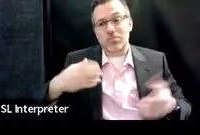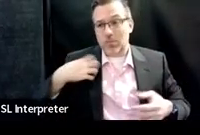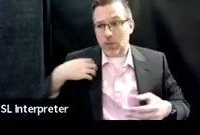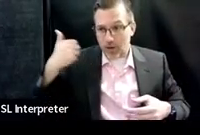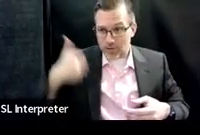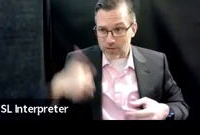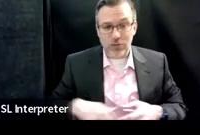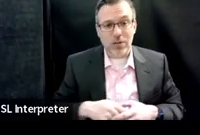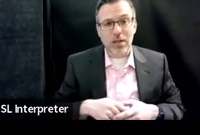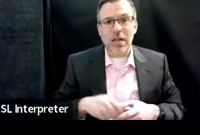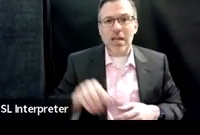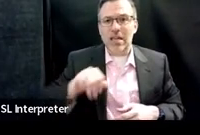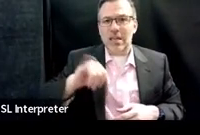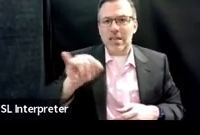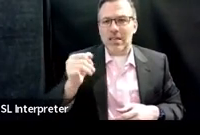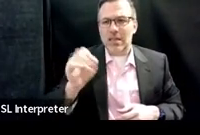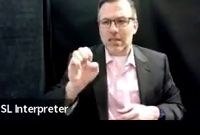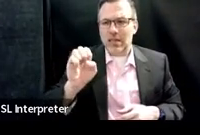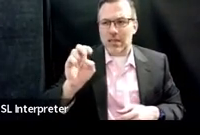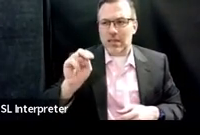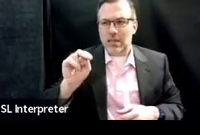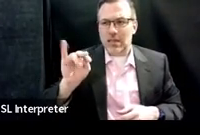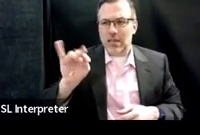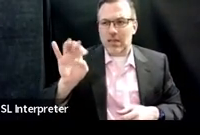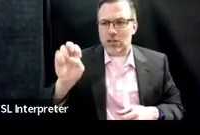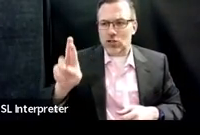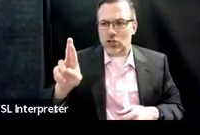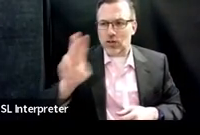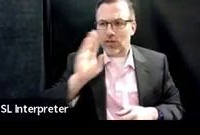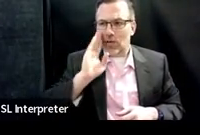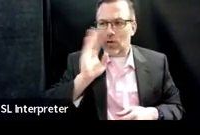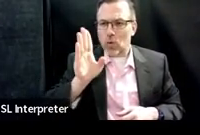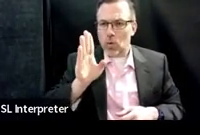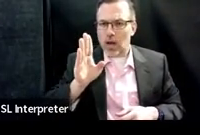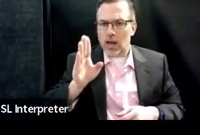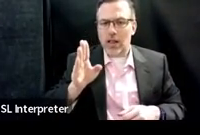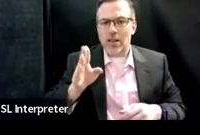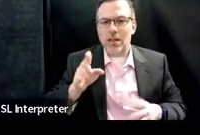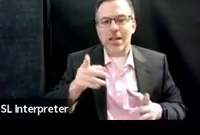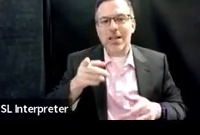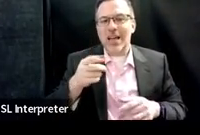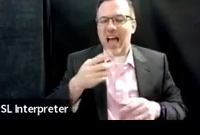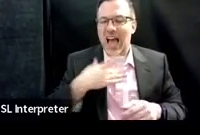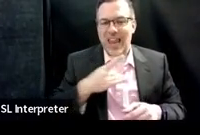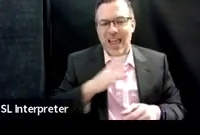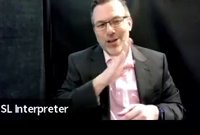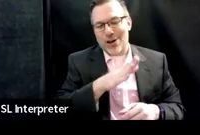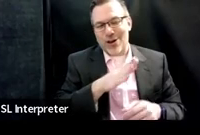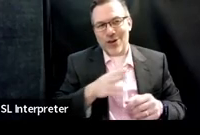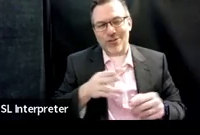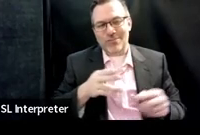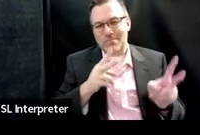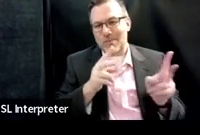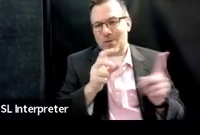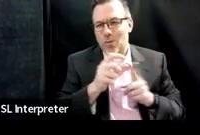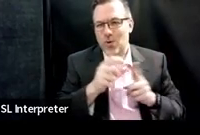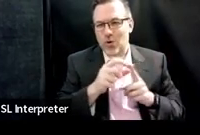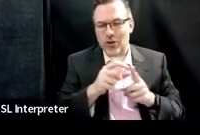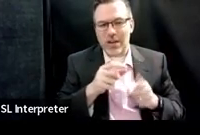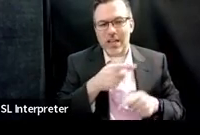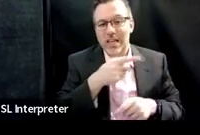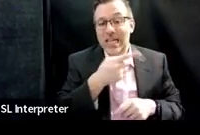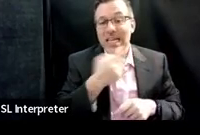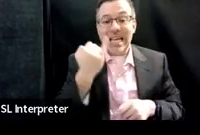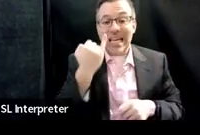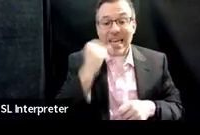think Jennifer's is going to be presenting a new slideshow, and I liked her phrase that she used. I should have stolen it for this one. I think it said, if it's not